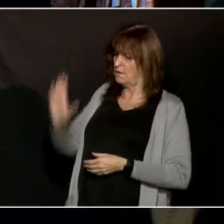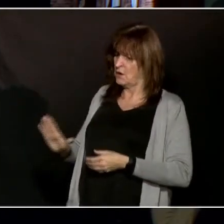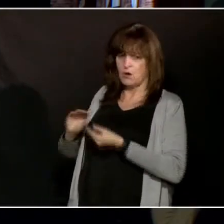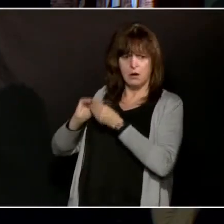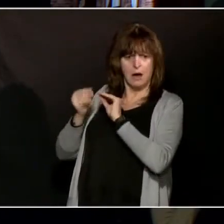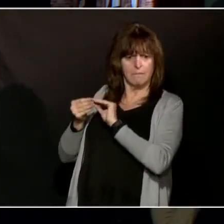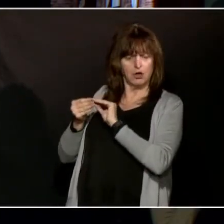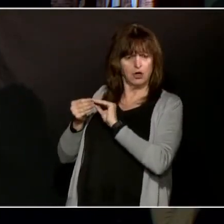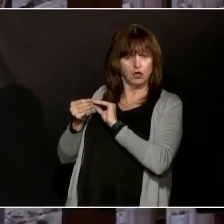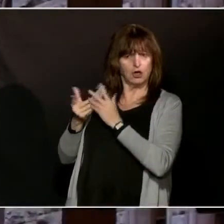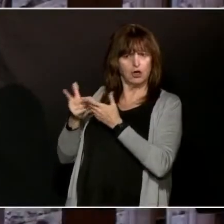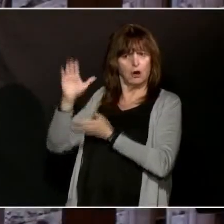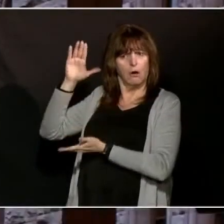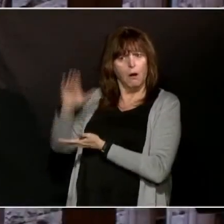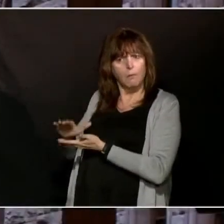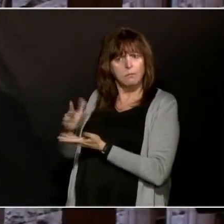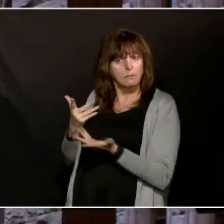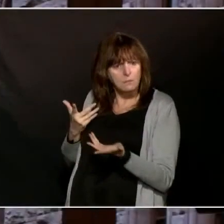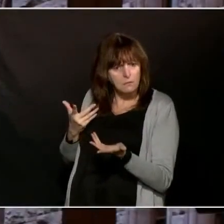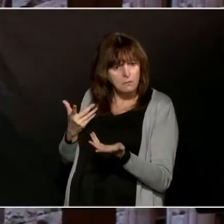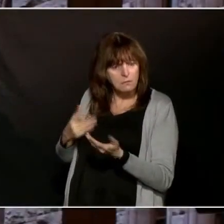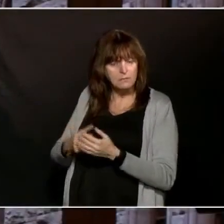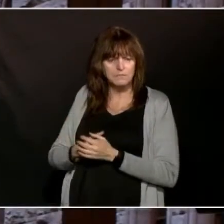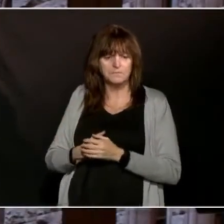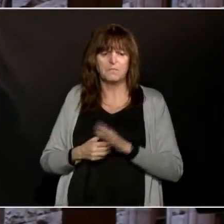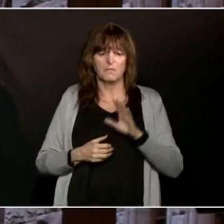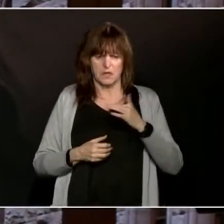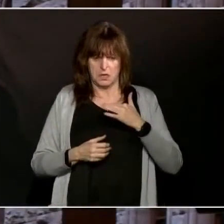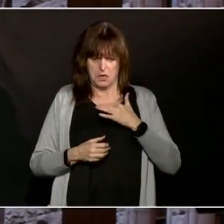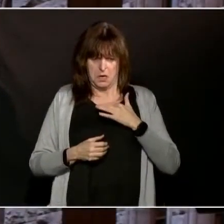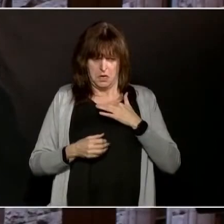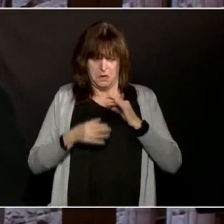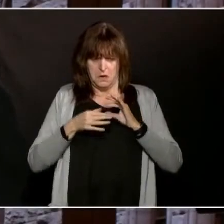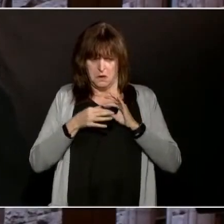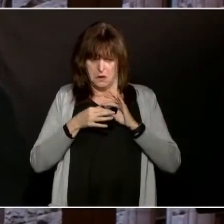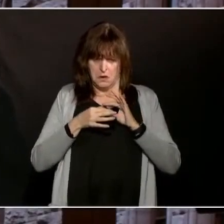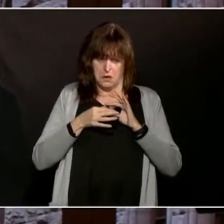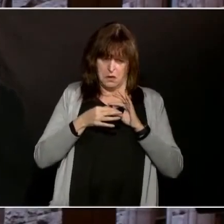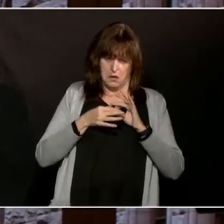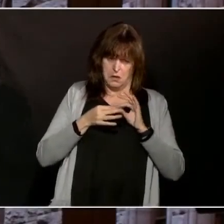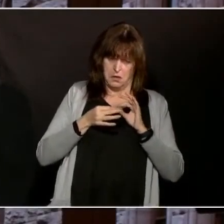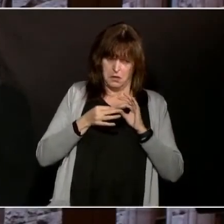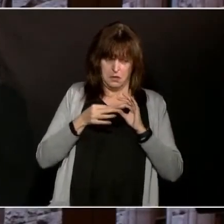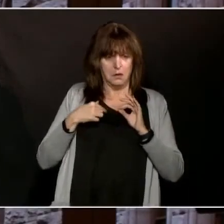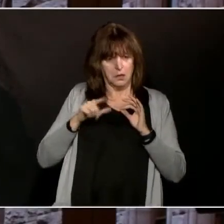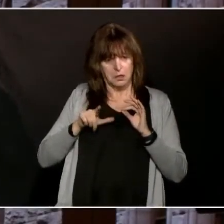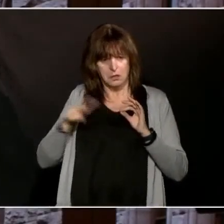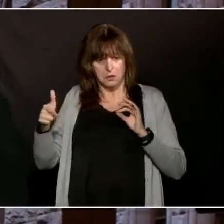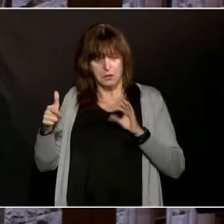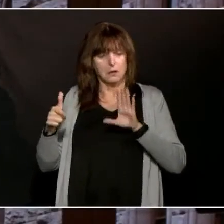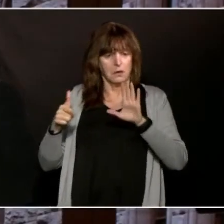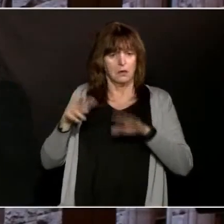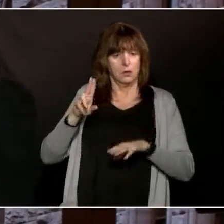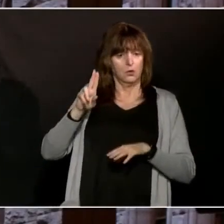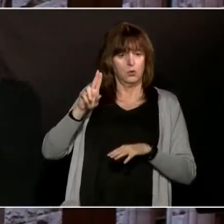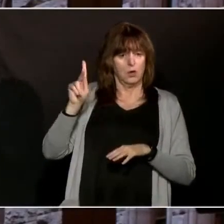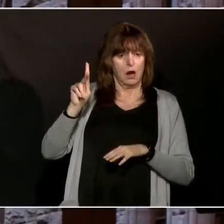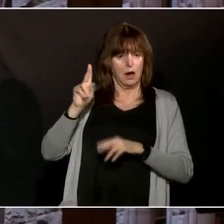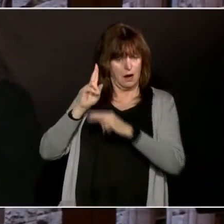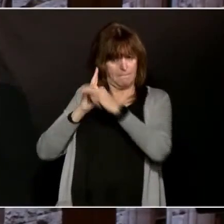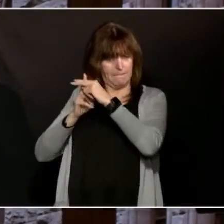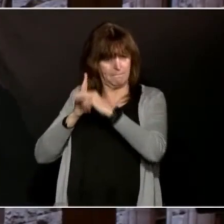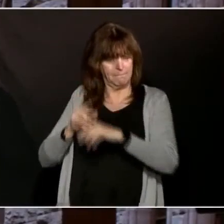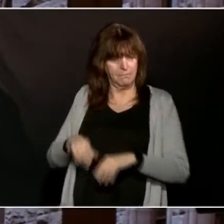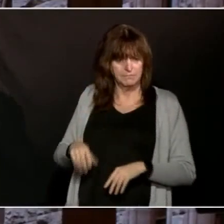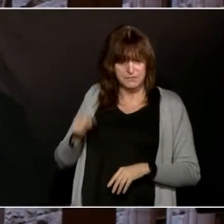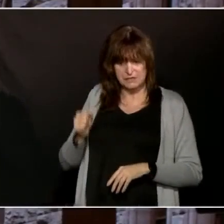I'm going to make a comment. I'm going to ask Dr. Allen to comment. I mean, we call this the UK variant. We call it the South African variant. That's not the only source of